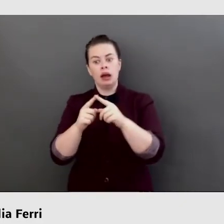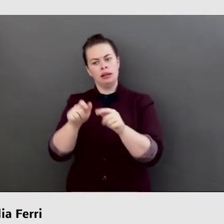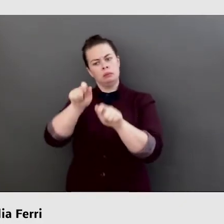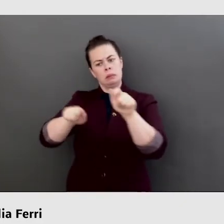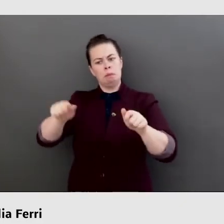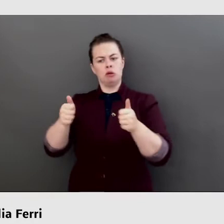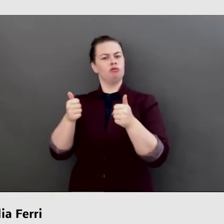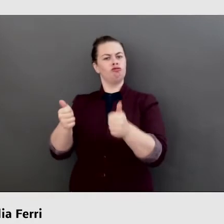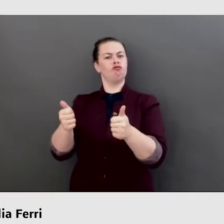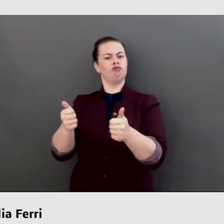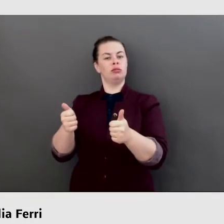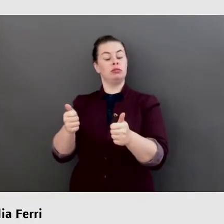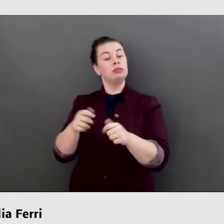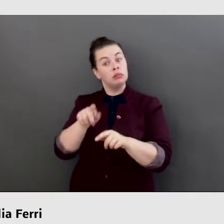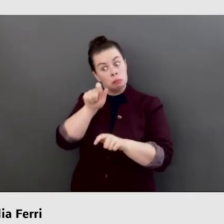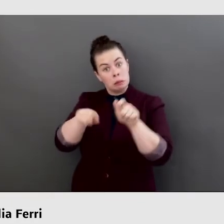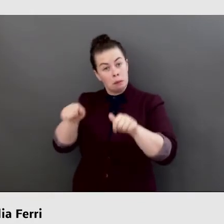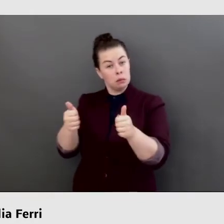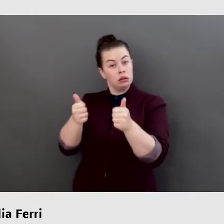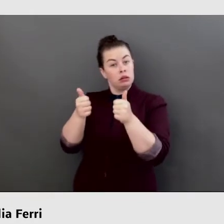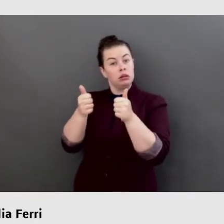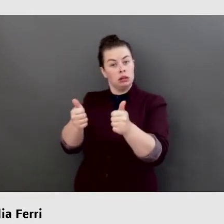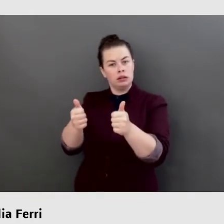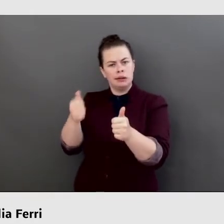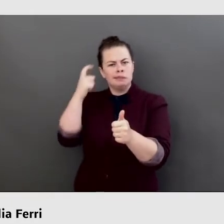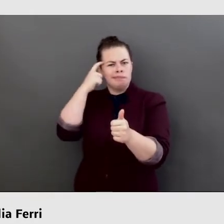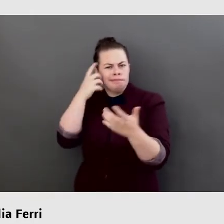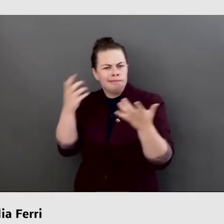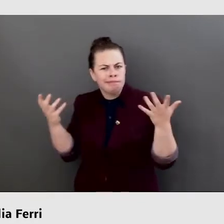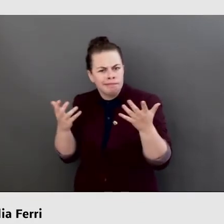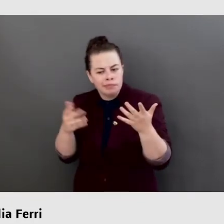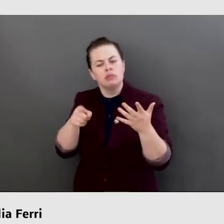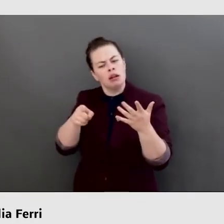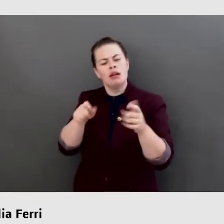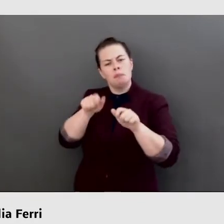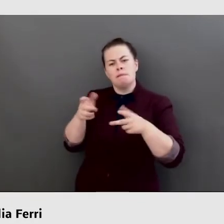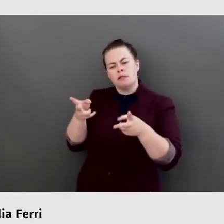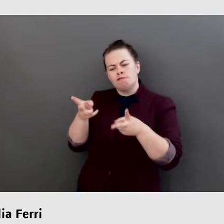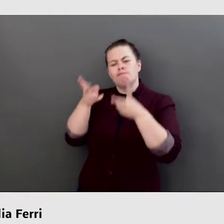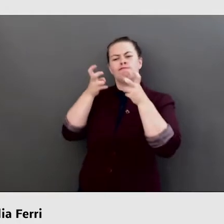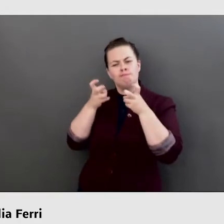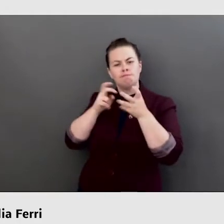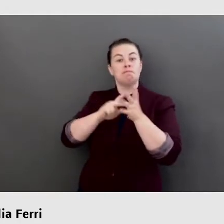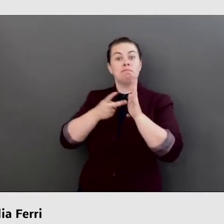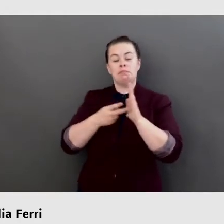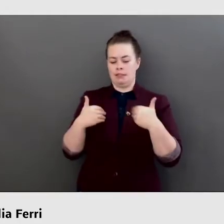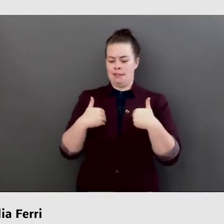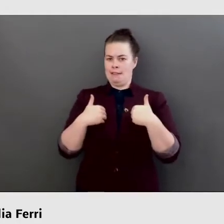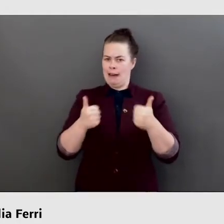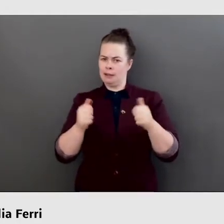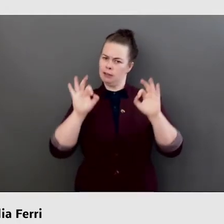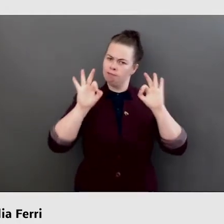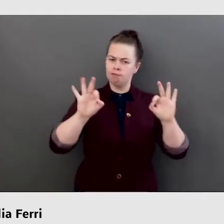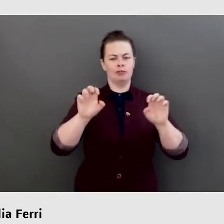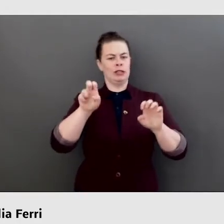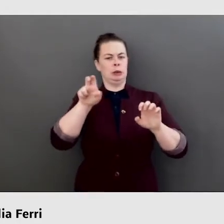values, and the well-being of its peoples. The reference to well-being has been considered as a broad reference to the